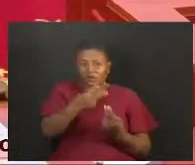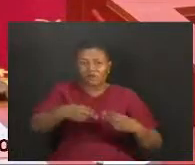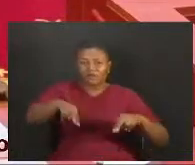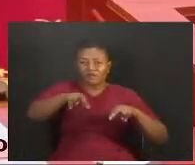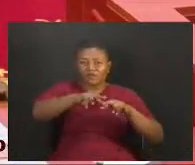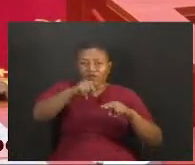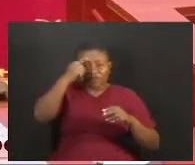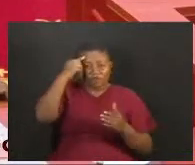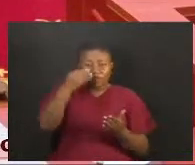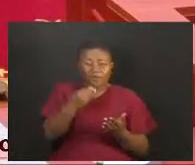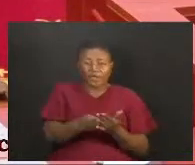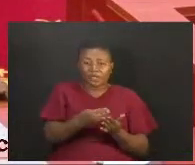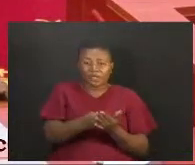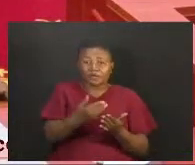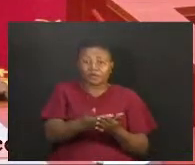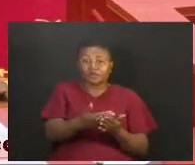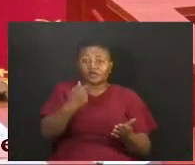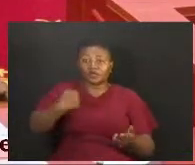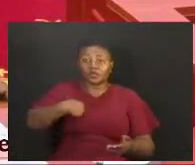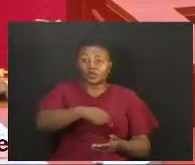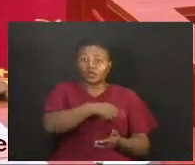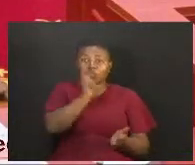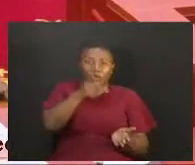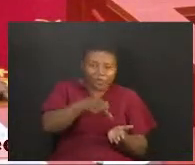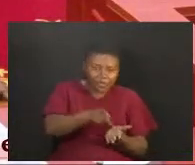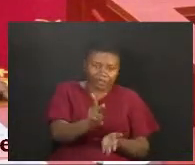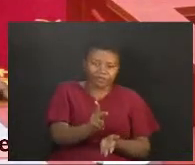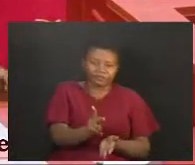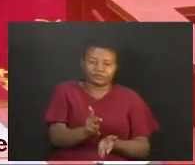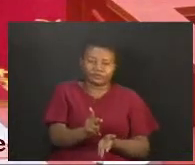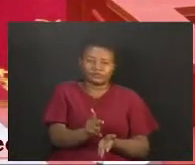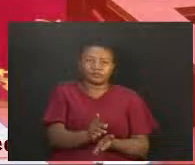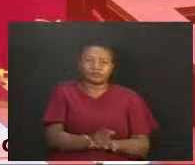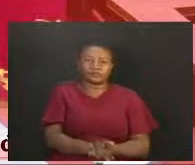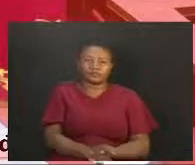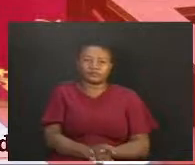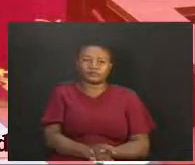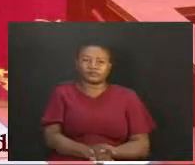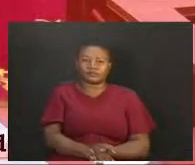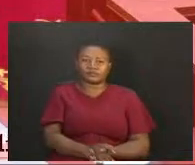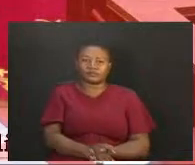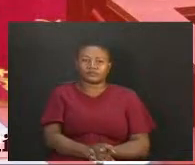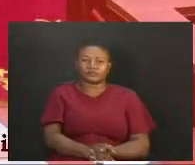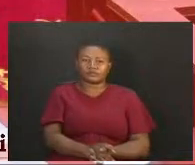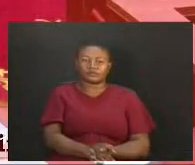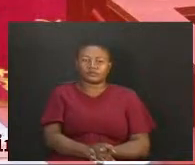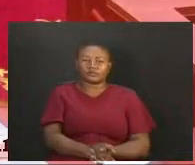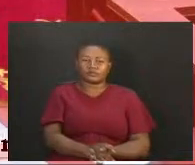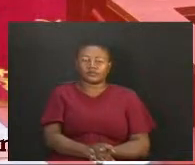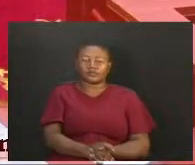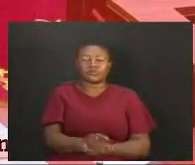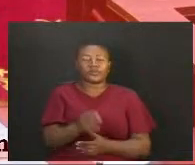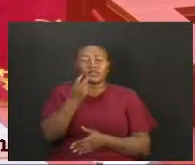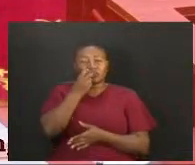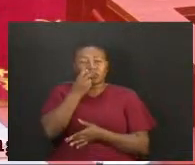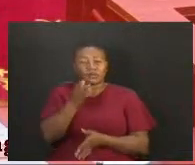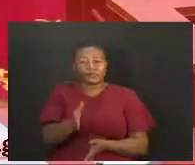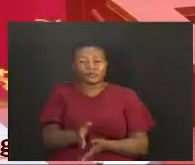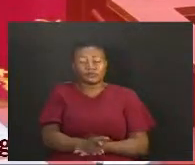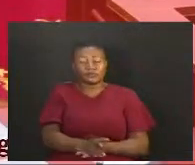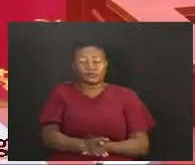penny will be paid. Mr. Speaker, before a penny will be paid, we'll commit to do that arrest. Right, Honorable Speaker,